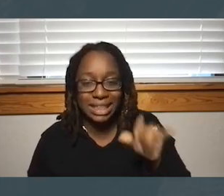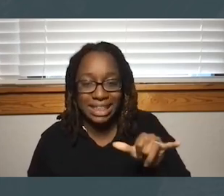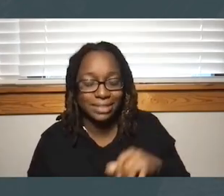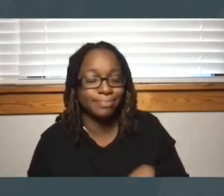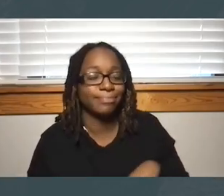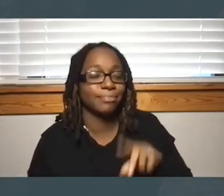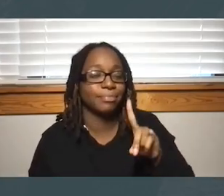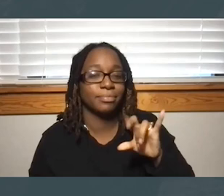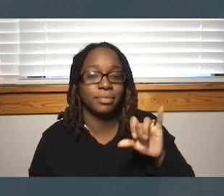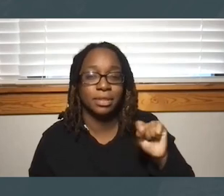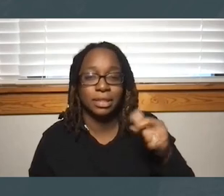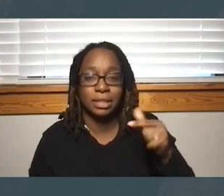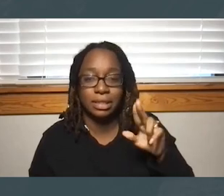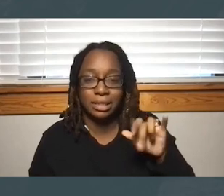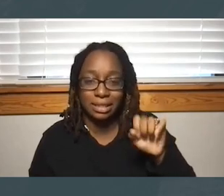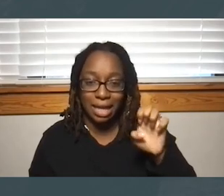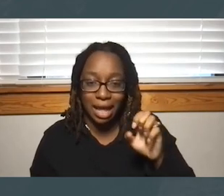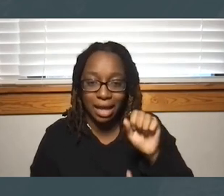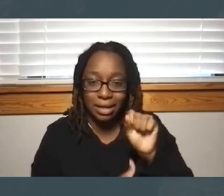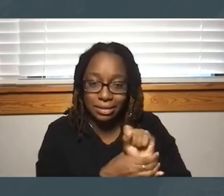and you were talking about hexagon, right?